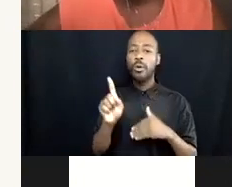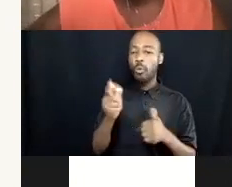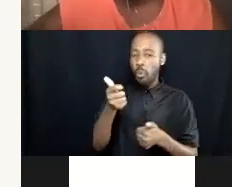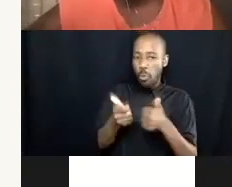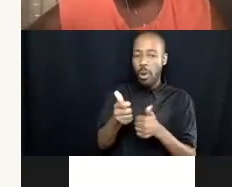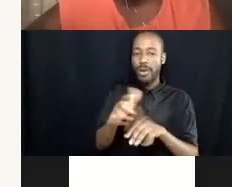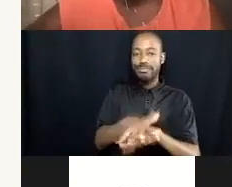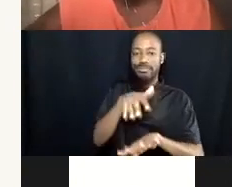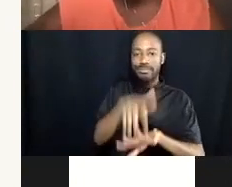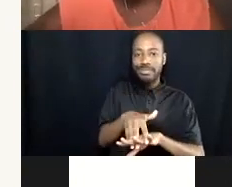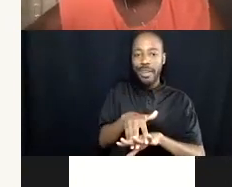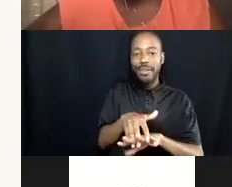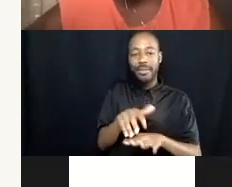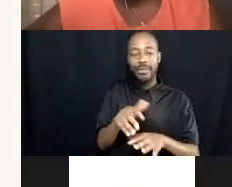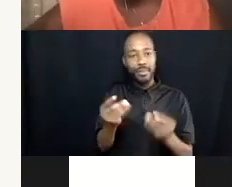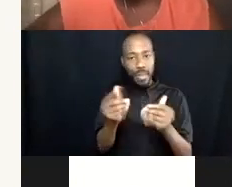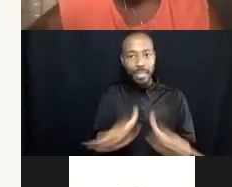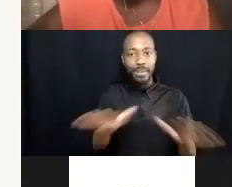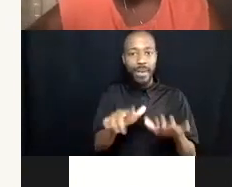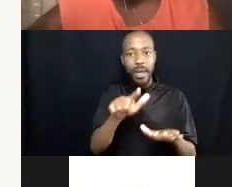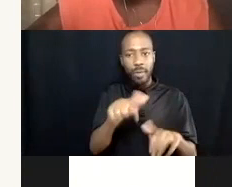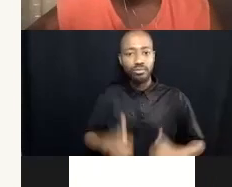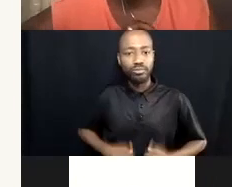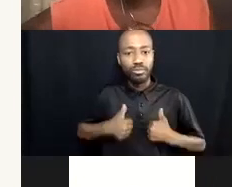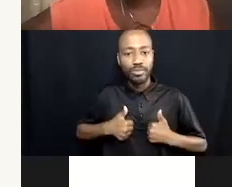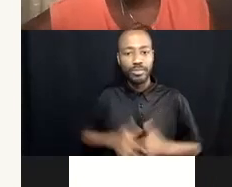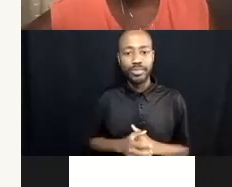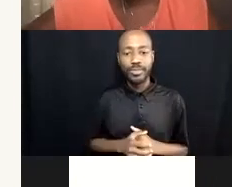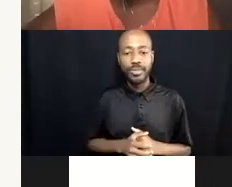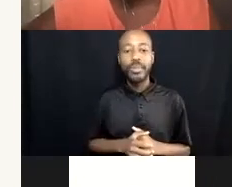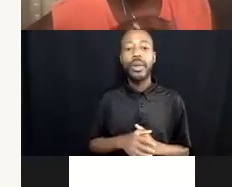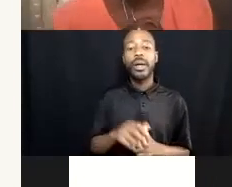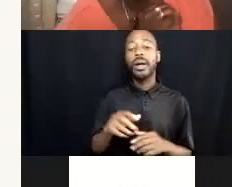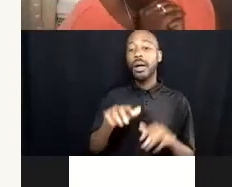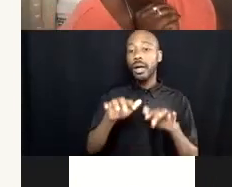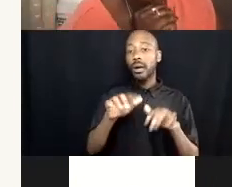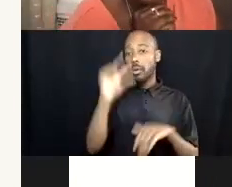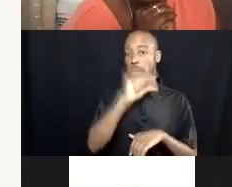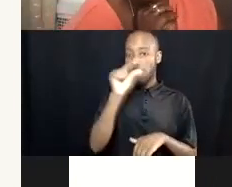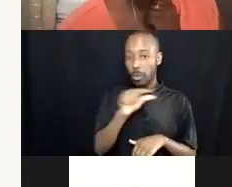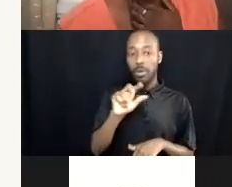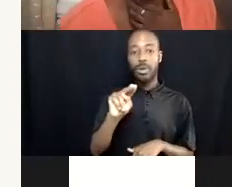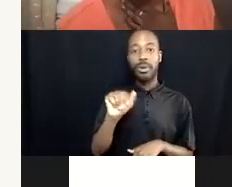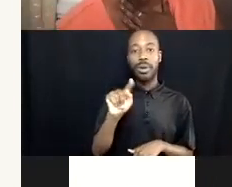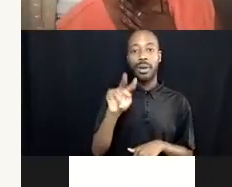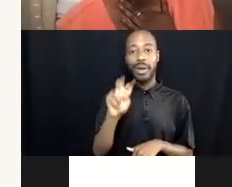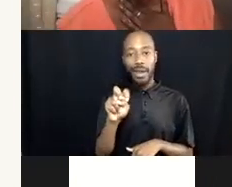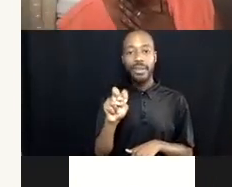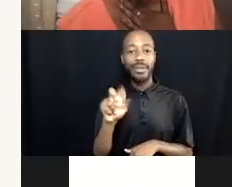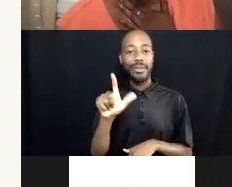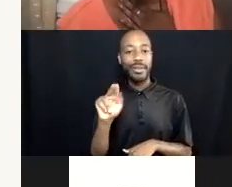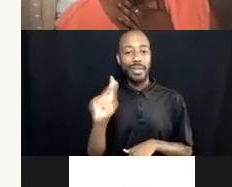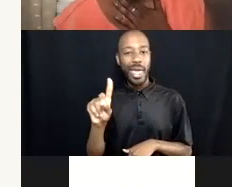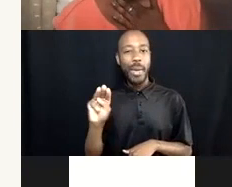And so if you type in native land map into Google, a link will pop up. It's usually like the first